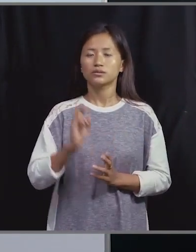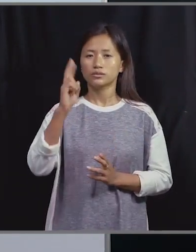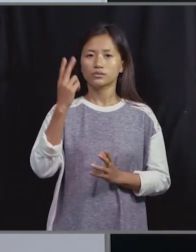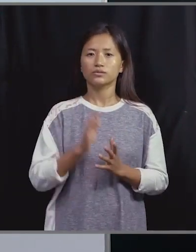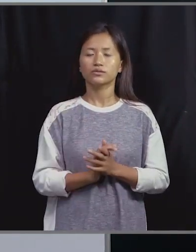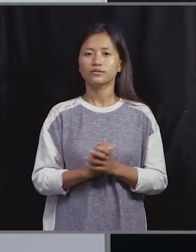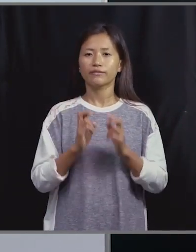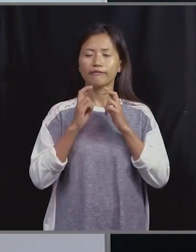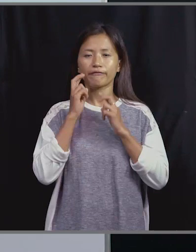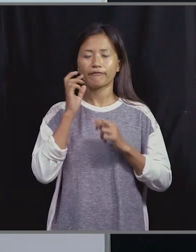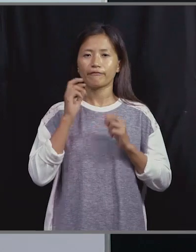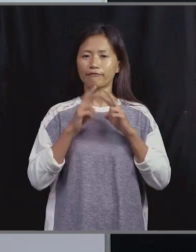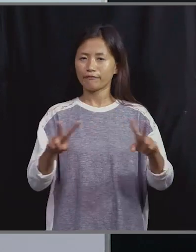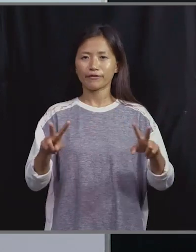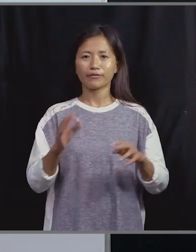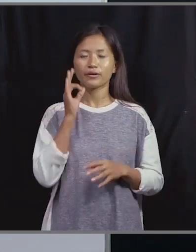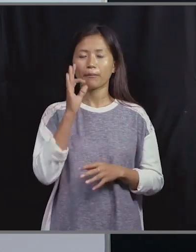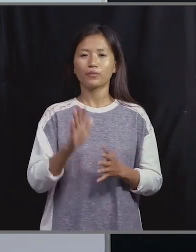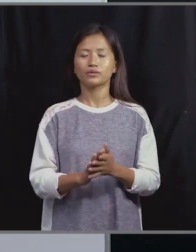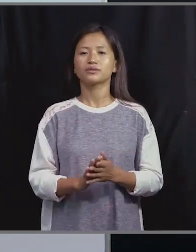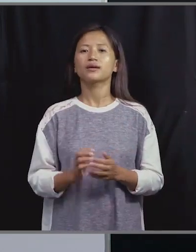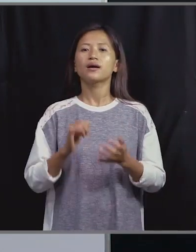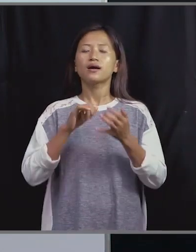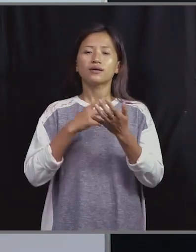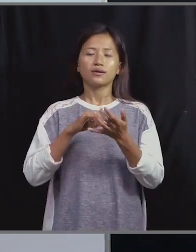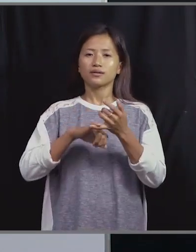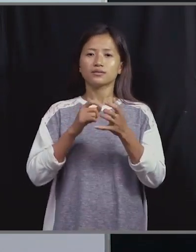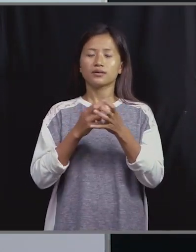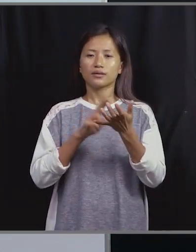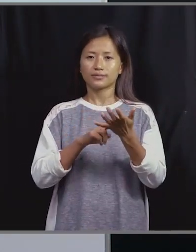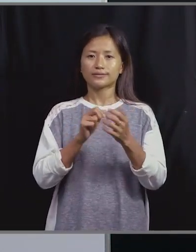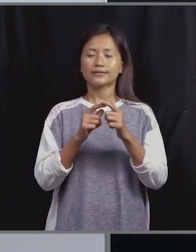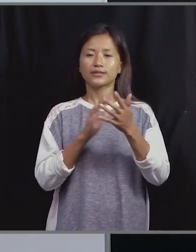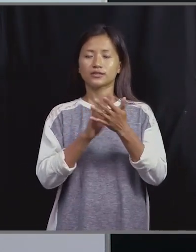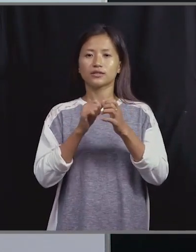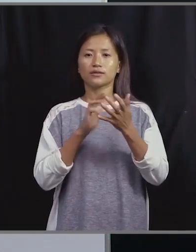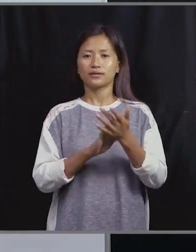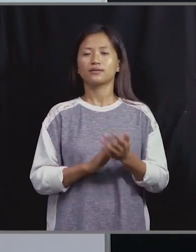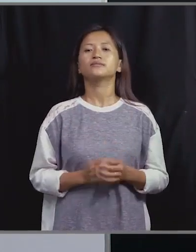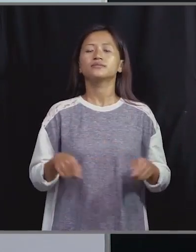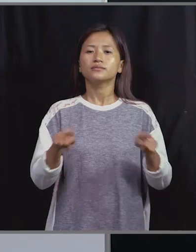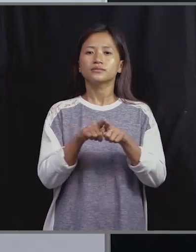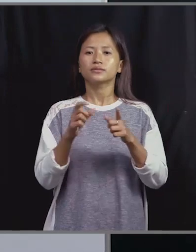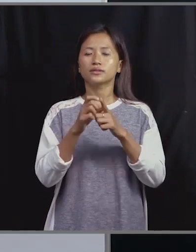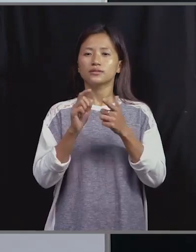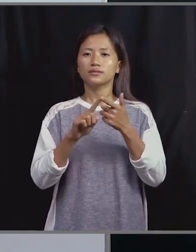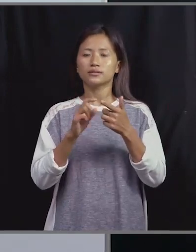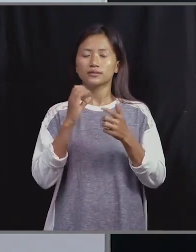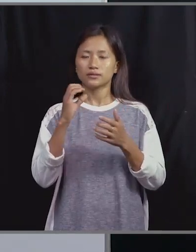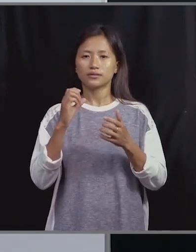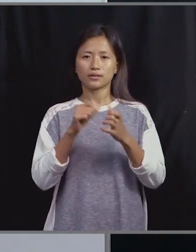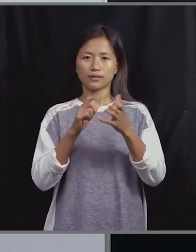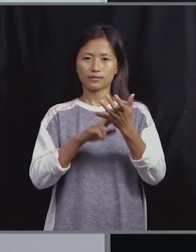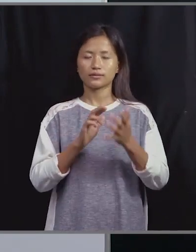two very important topics, that is the Santhal rebellion and the Deccan riot. So